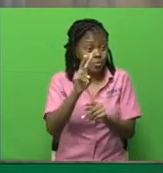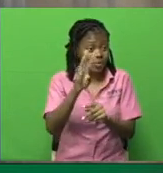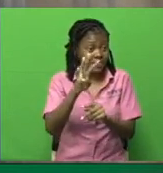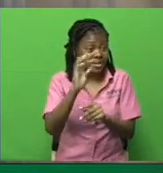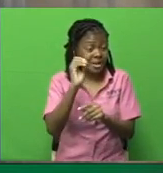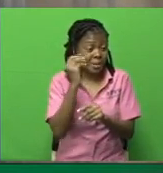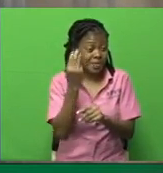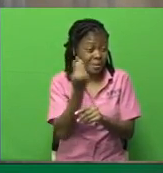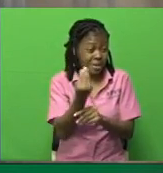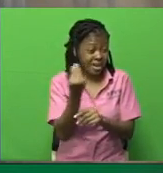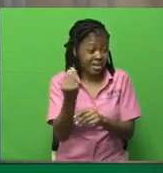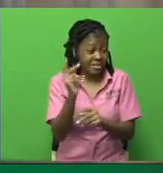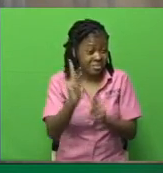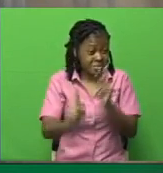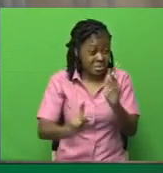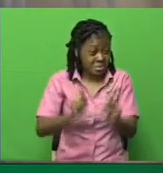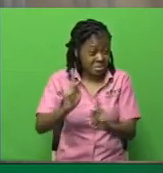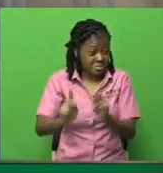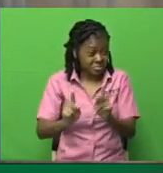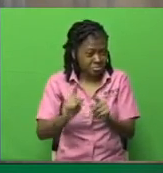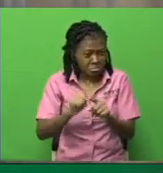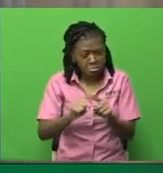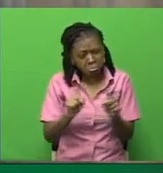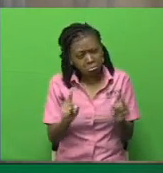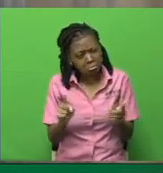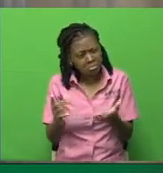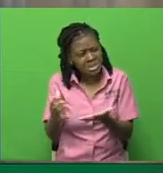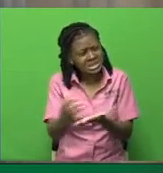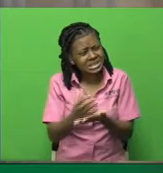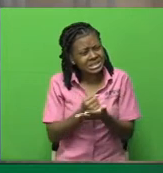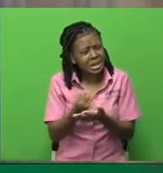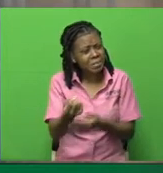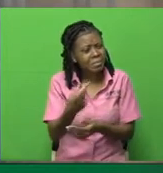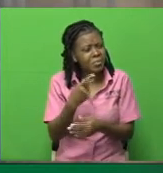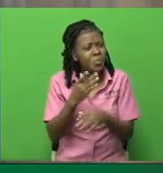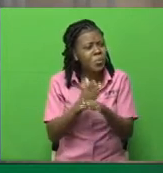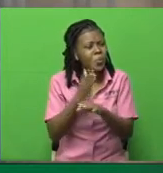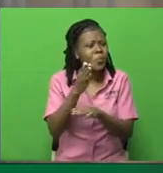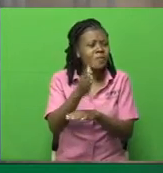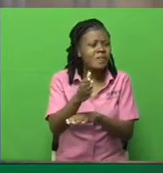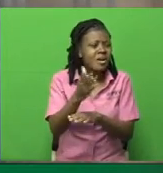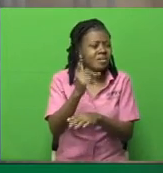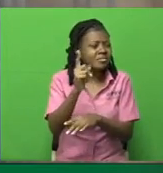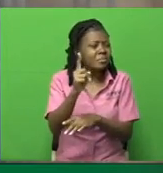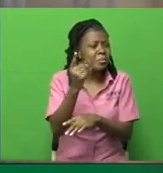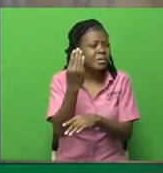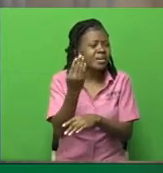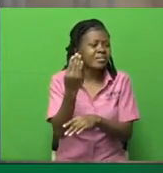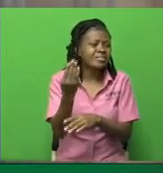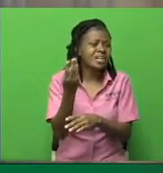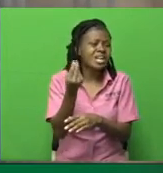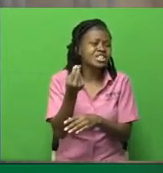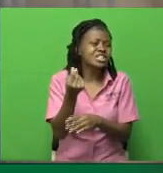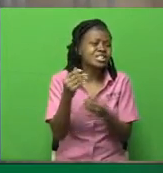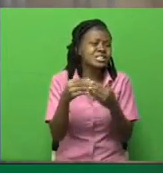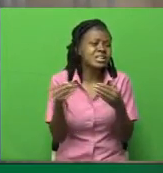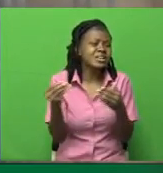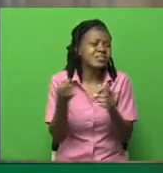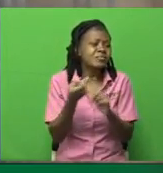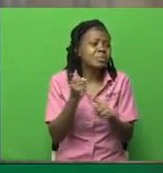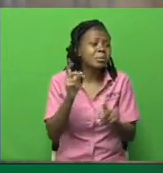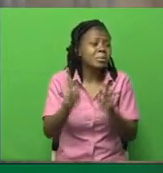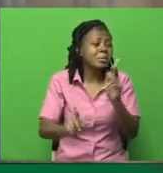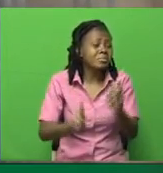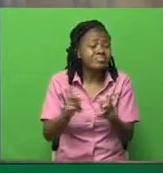scissoring but he's taking back as I say over um one billion from the same citizenry